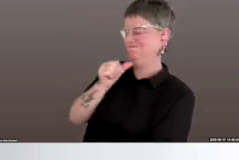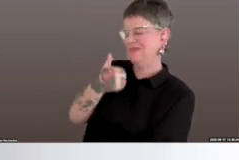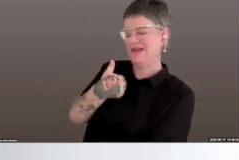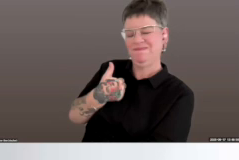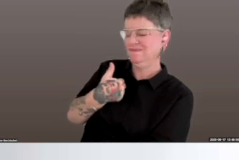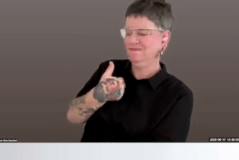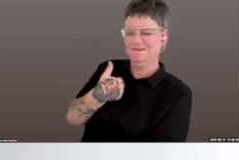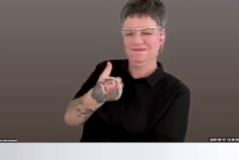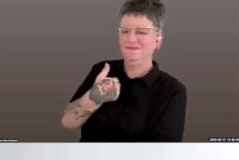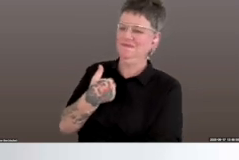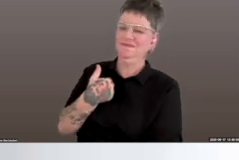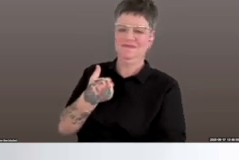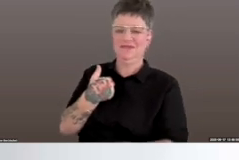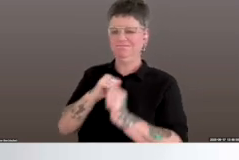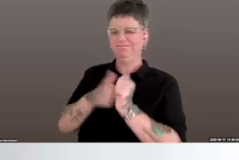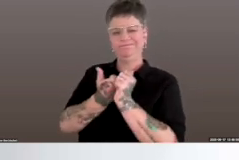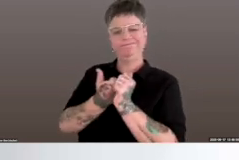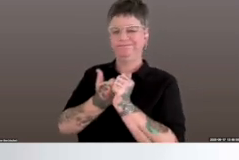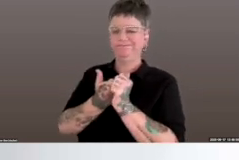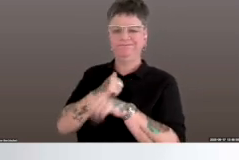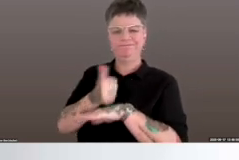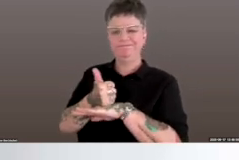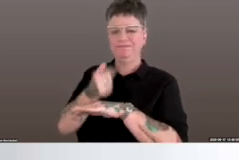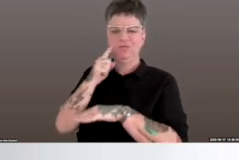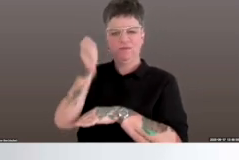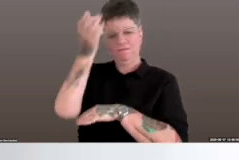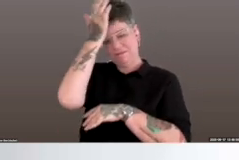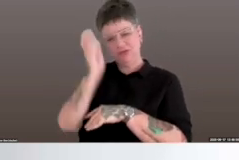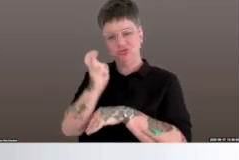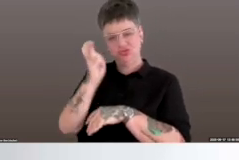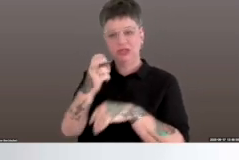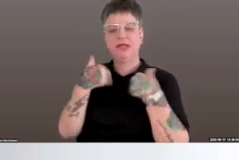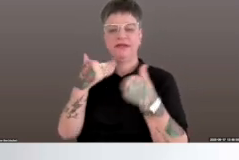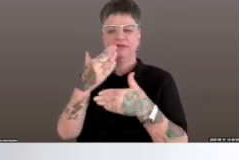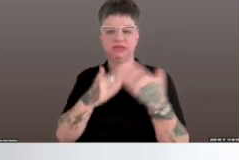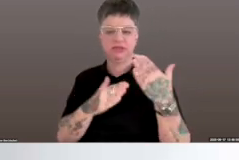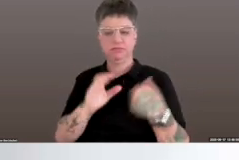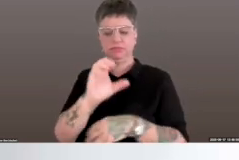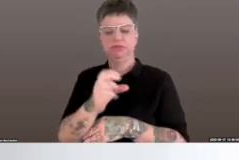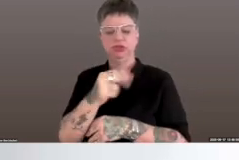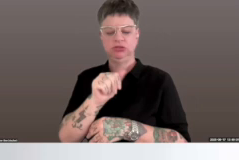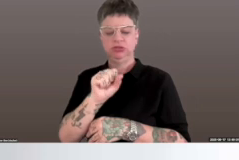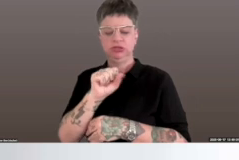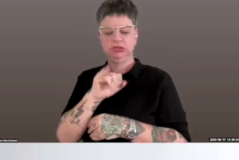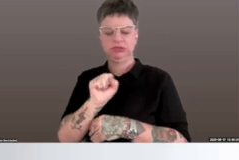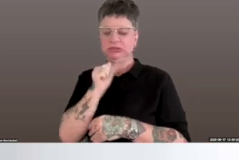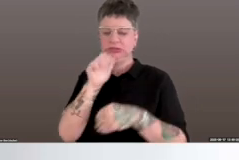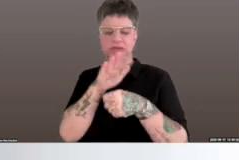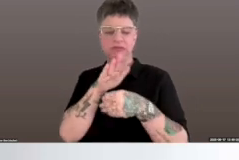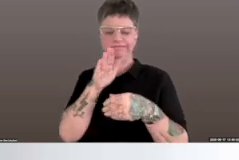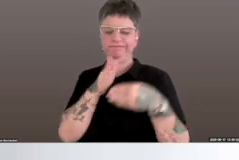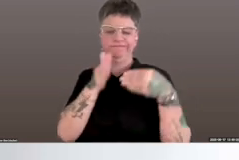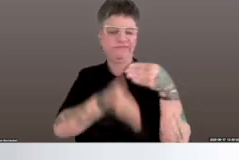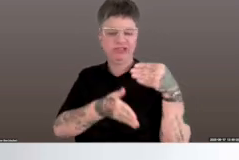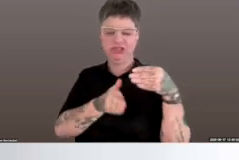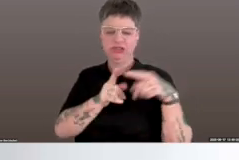catalog right now for fire trucks. We do have some chassis that are incomplete, but I don't think that any